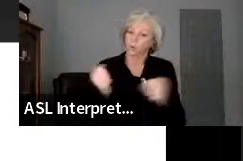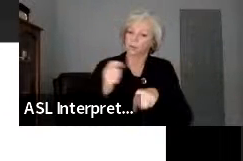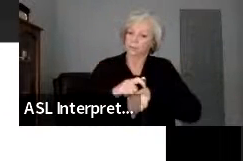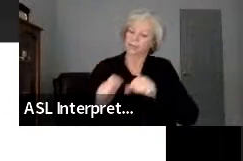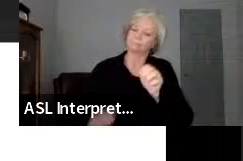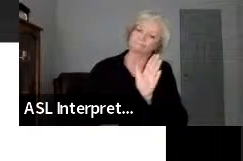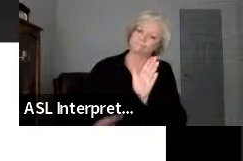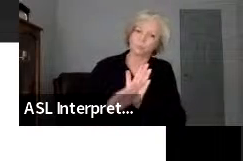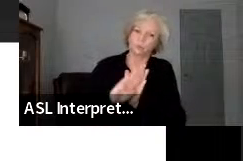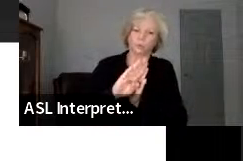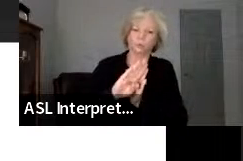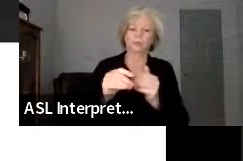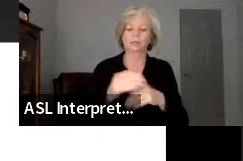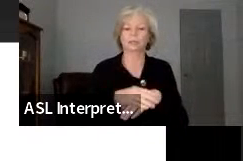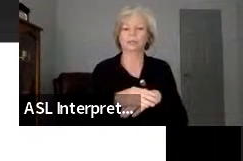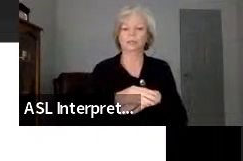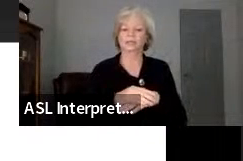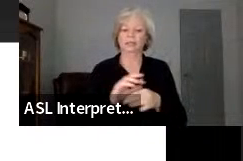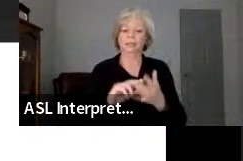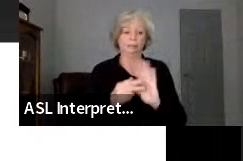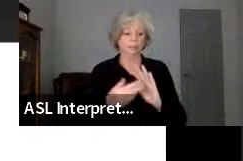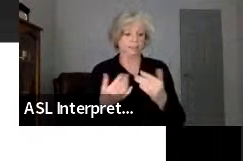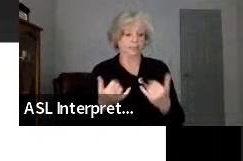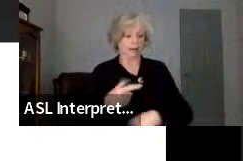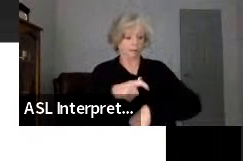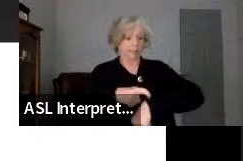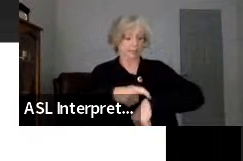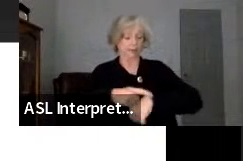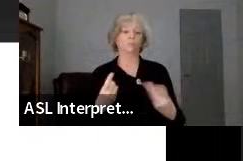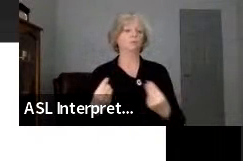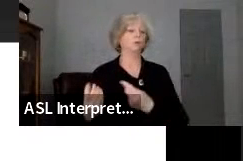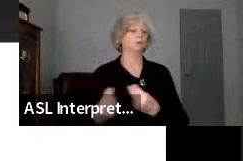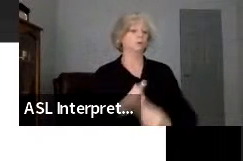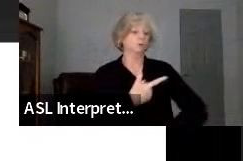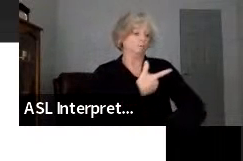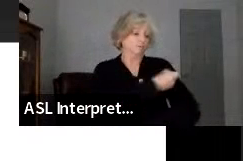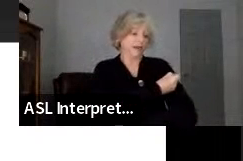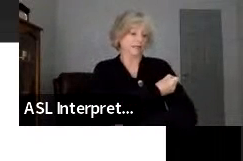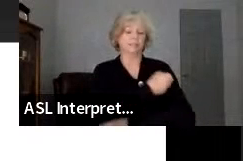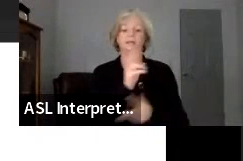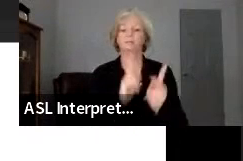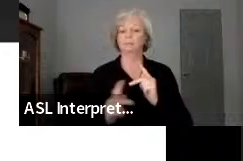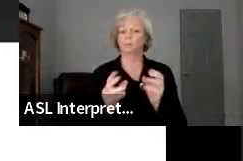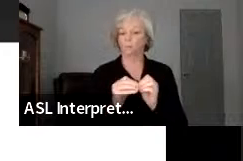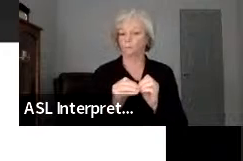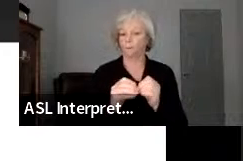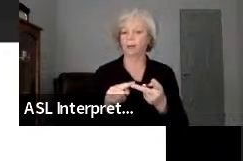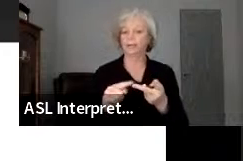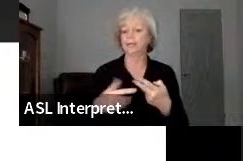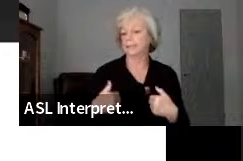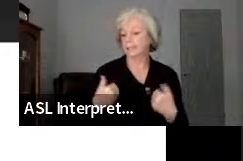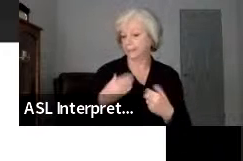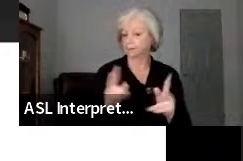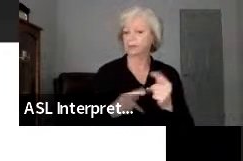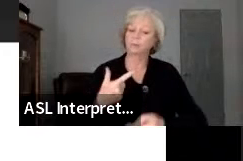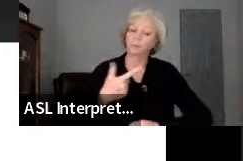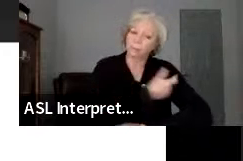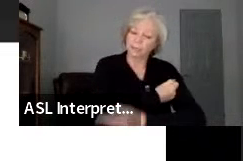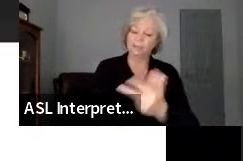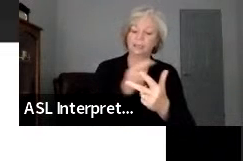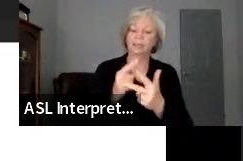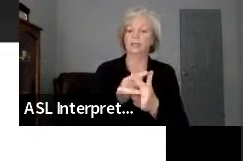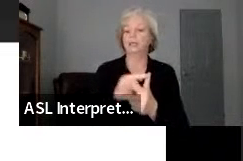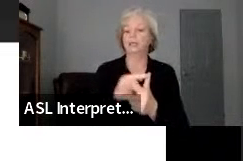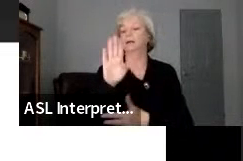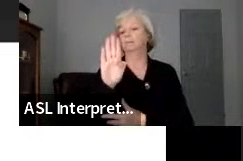vaccinate those people that are still unvaccinated, and for our youth to catch up, and also to get people their booster shots, which we're working really